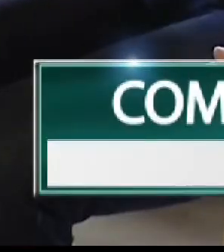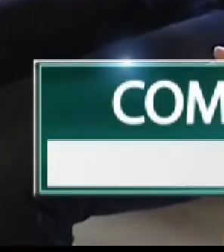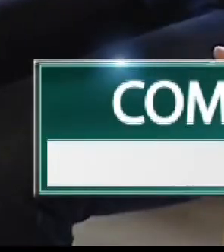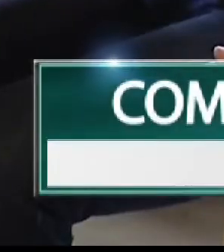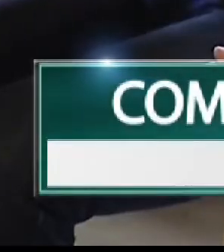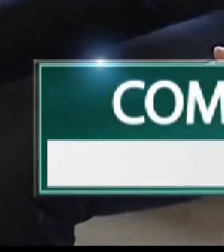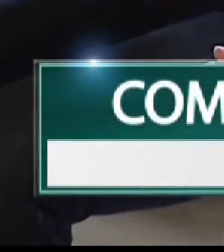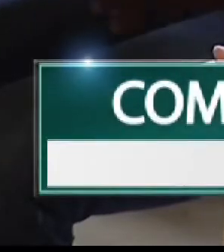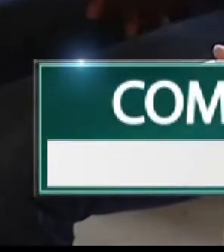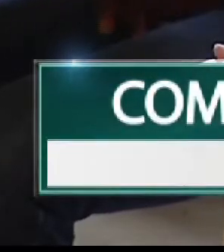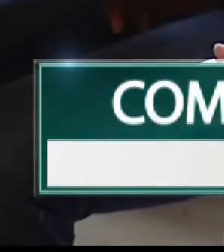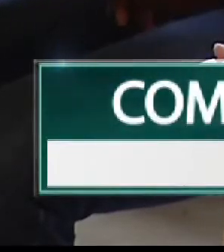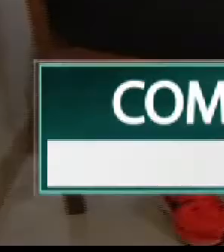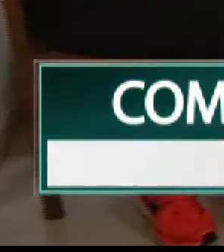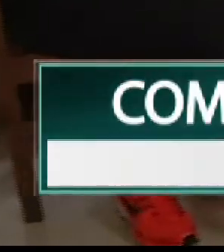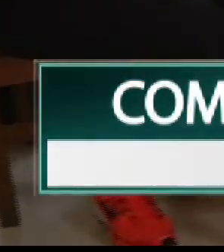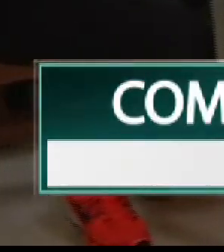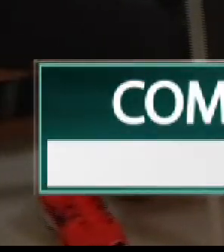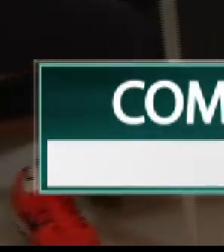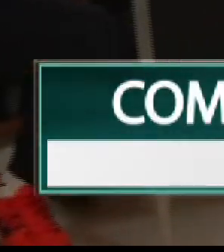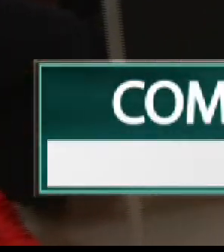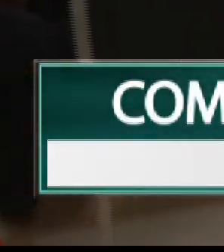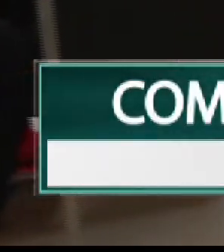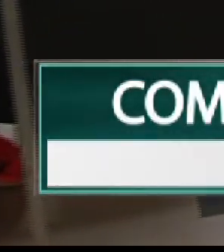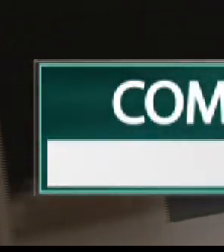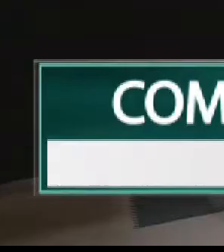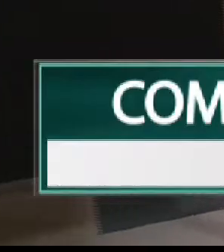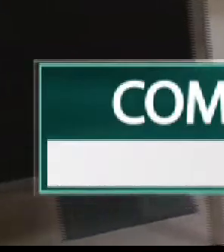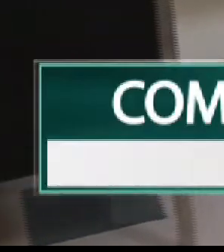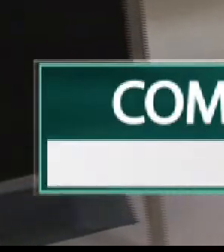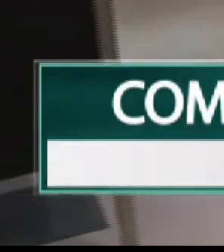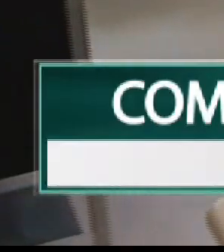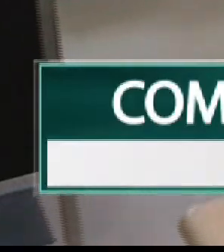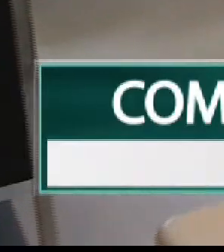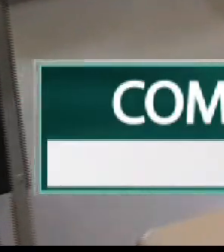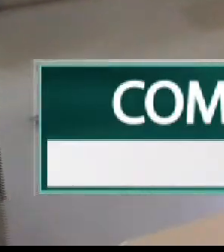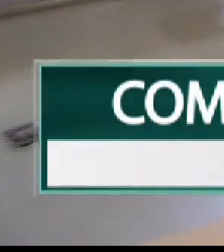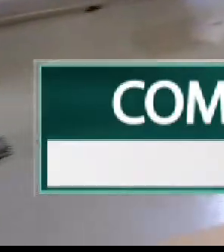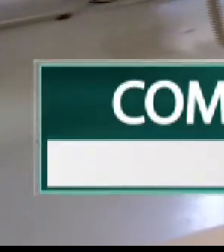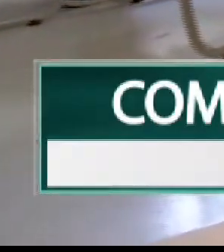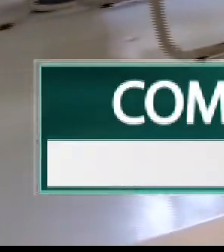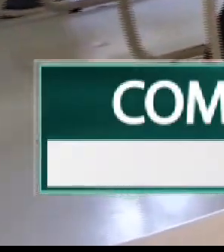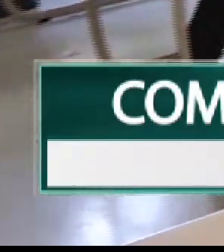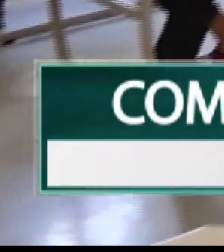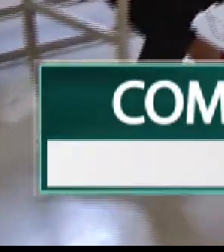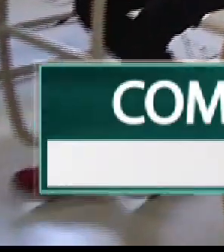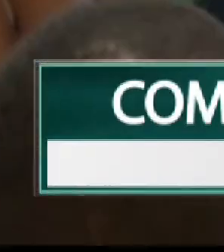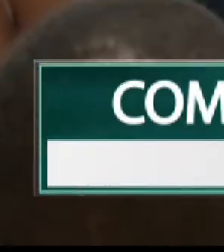pushing for top careers. That story and more when the Bahamas Tonight, the weekend edition, continues.